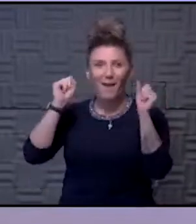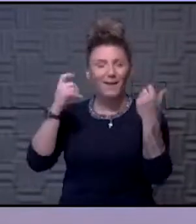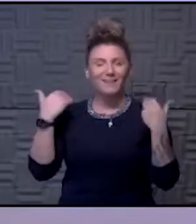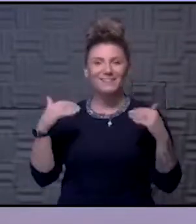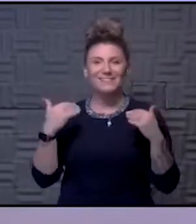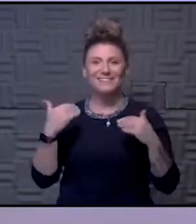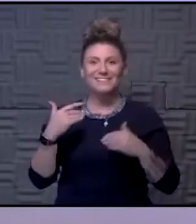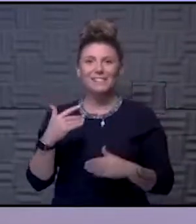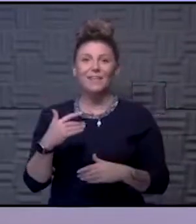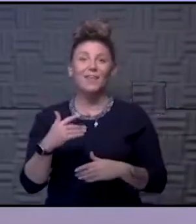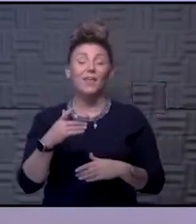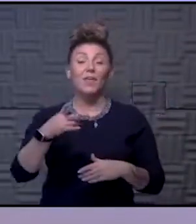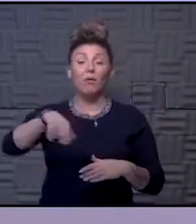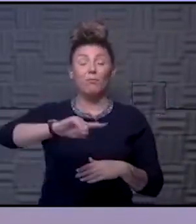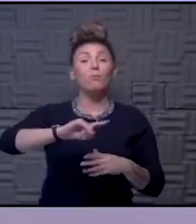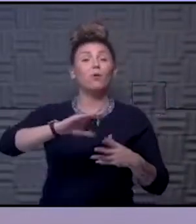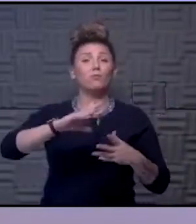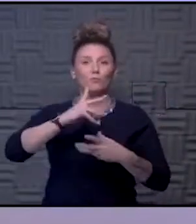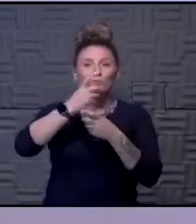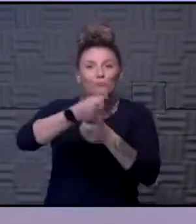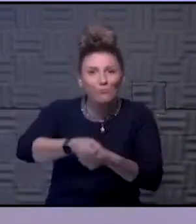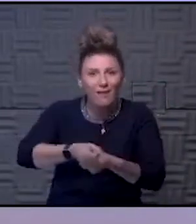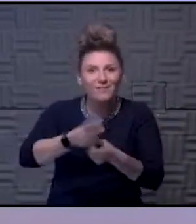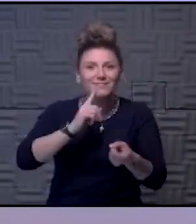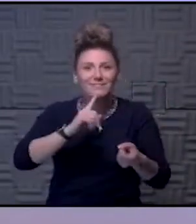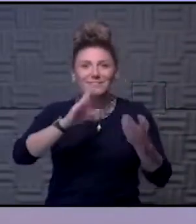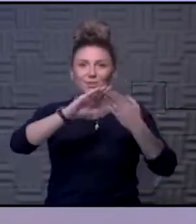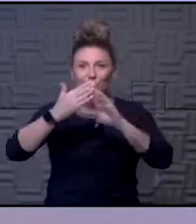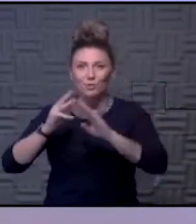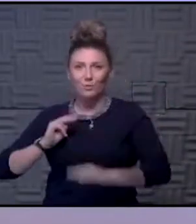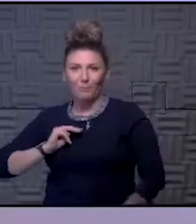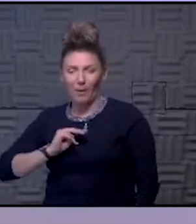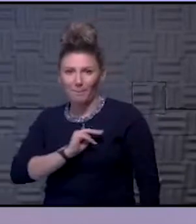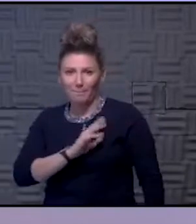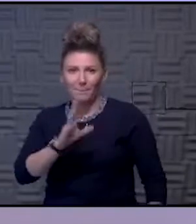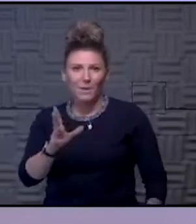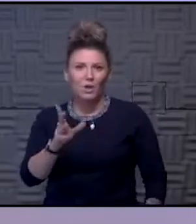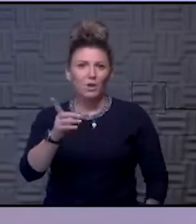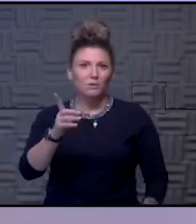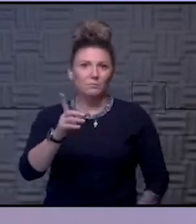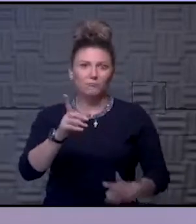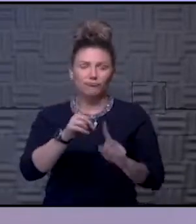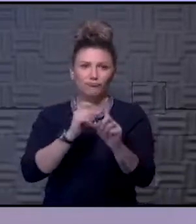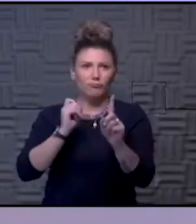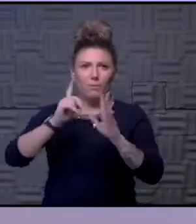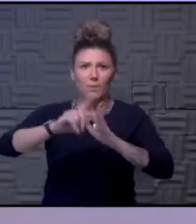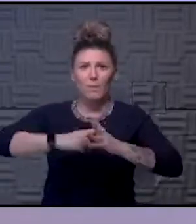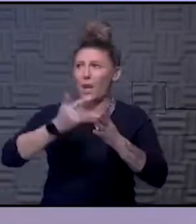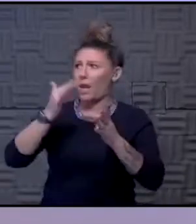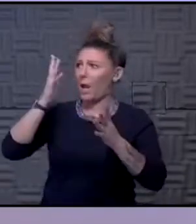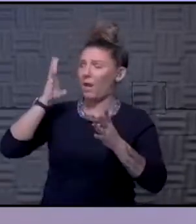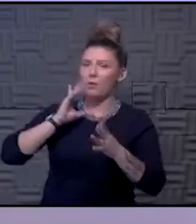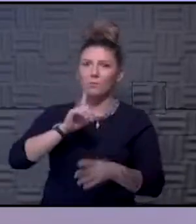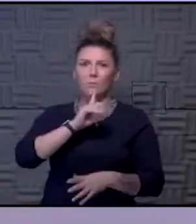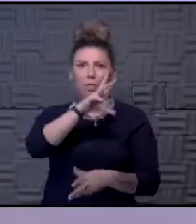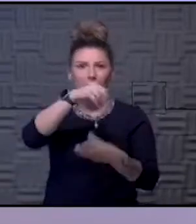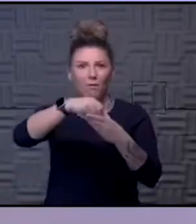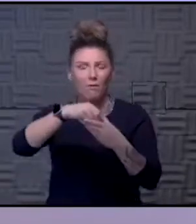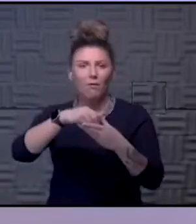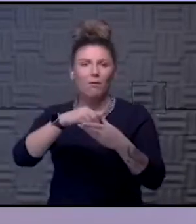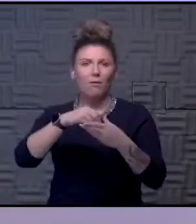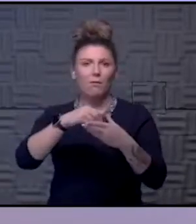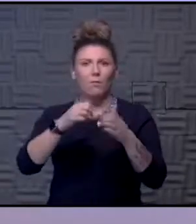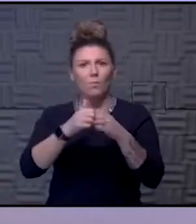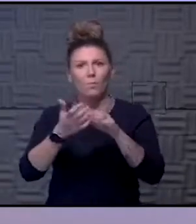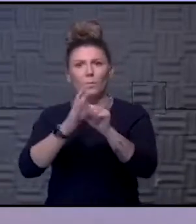are trusted members of the communities they represent, and they have been since day one very engaged in COVID, helping